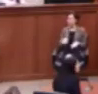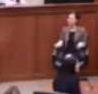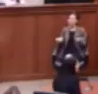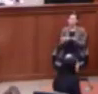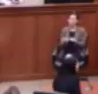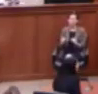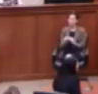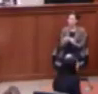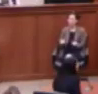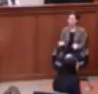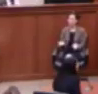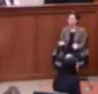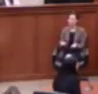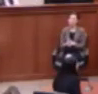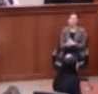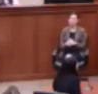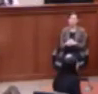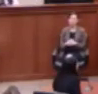deserve better.